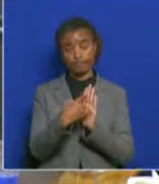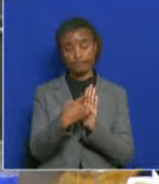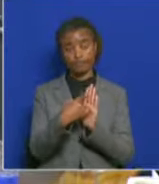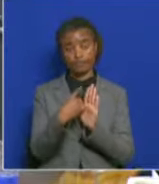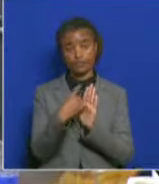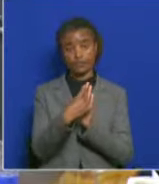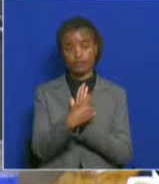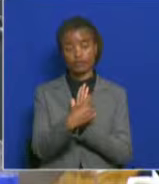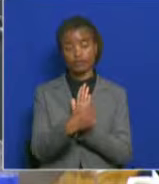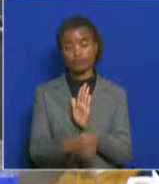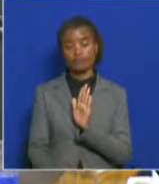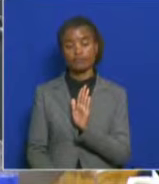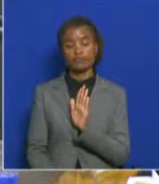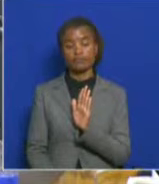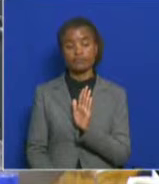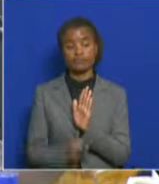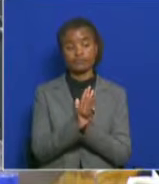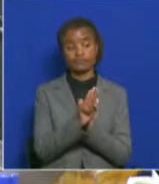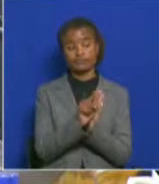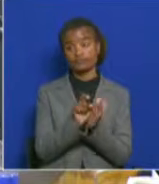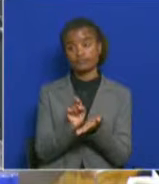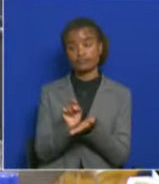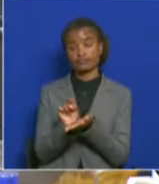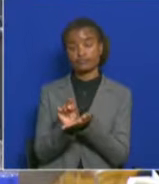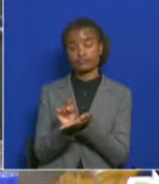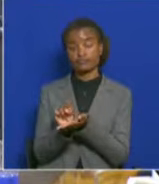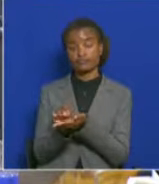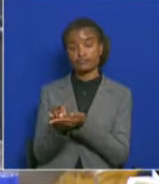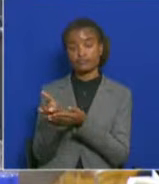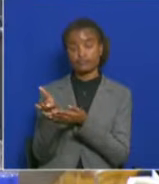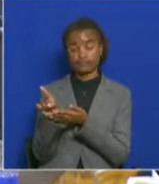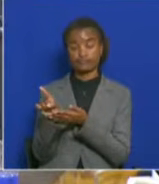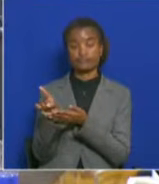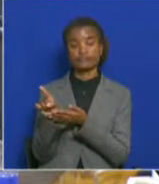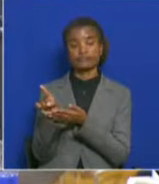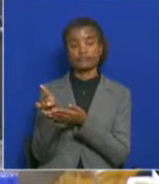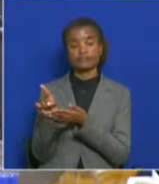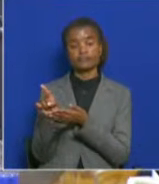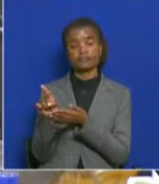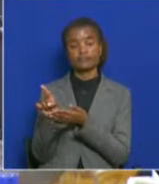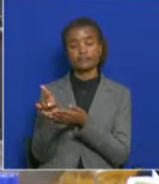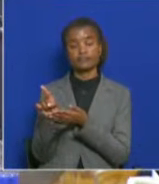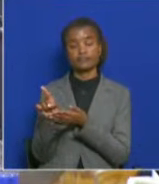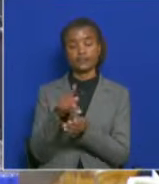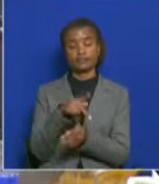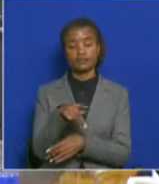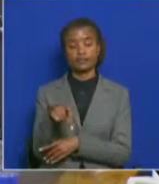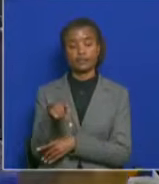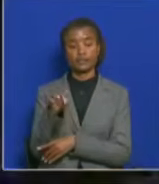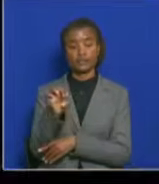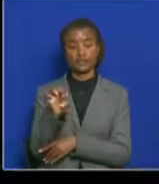Mr. Sayed sends General Khan the PPE price lists,